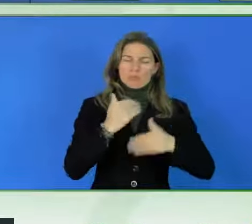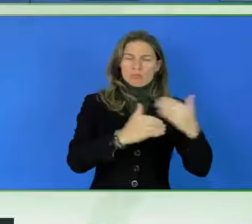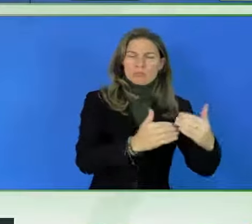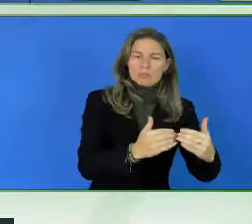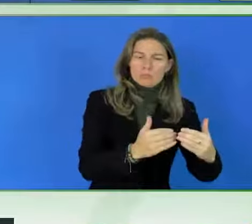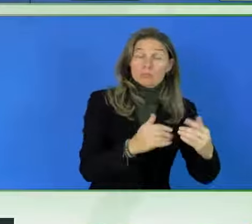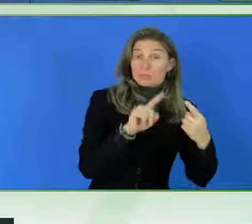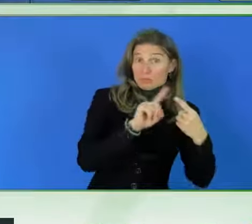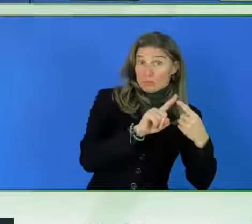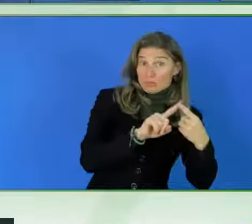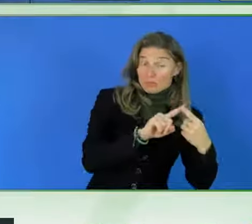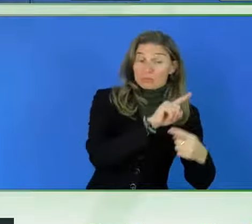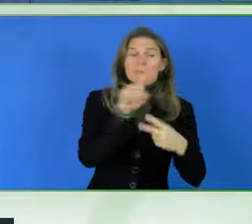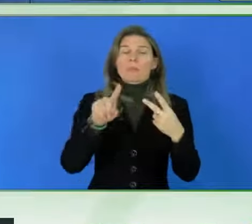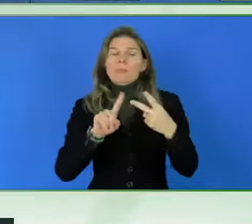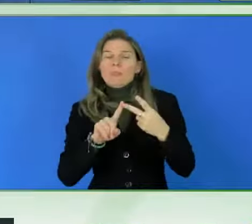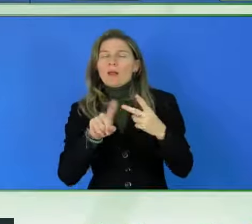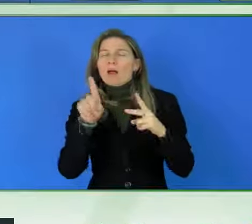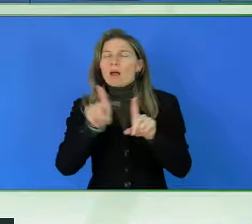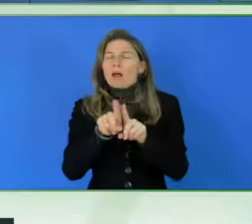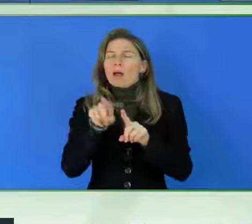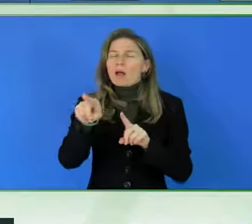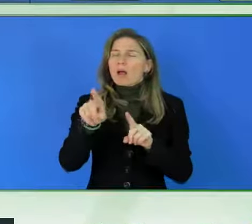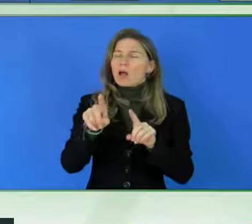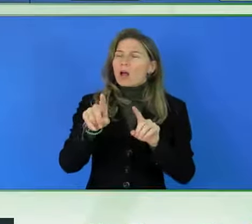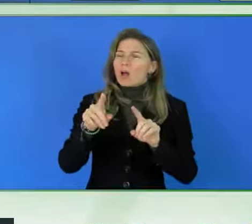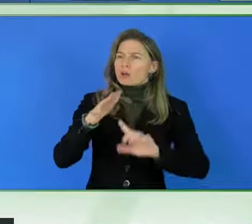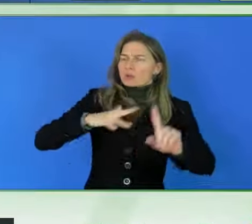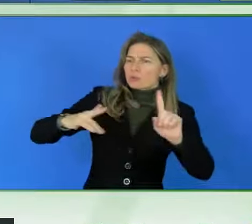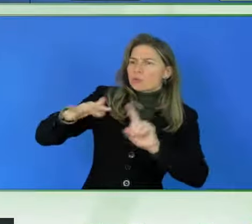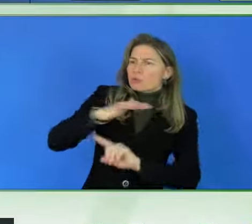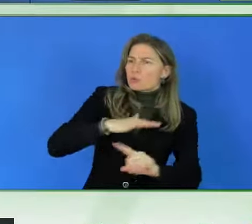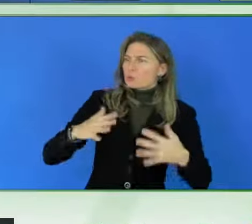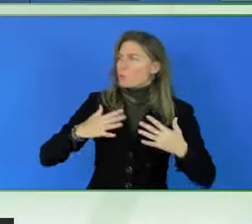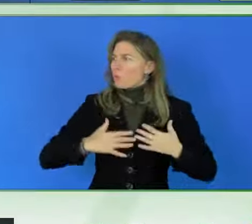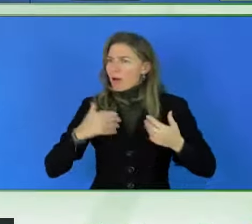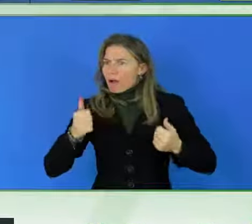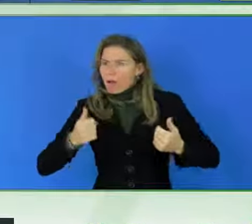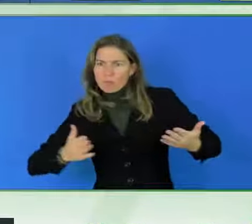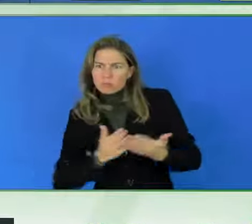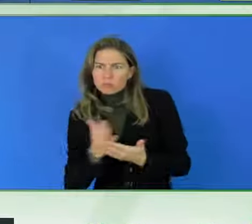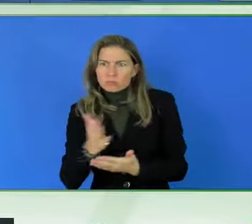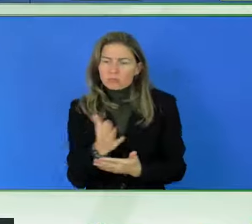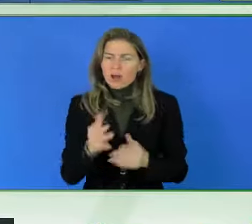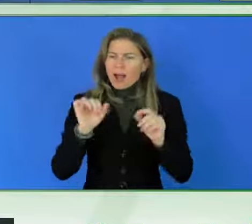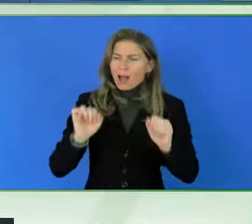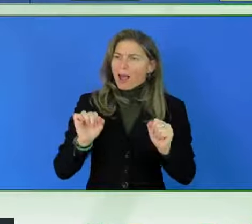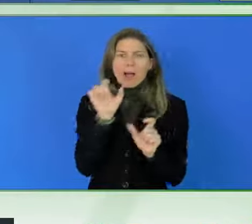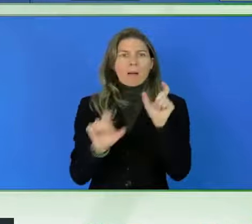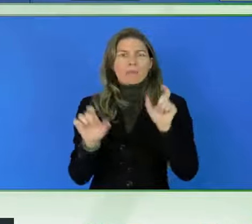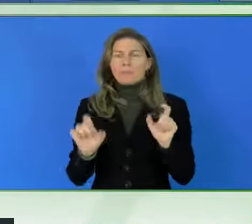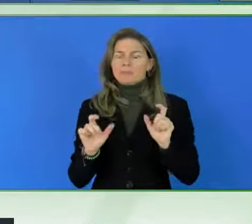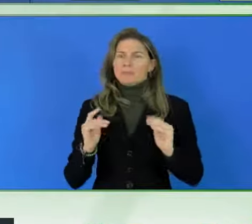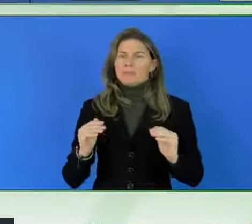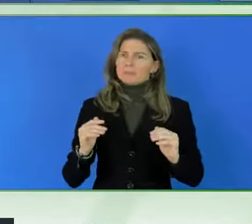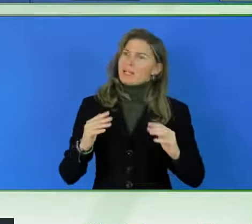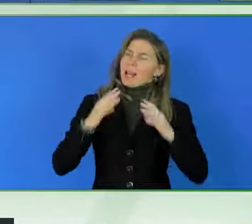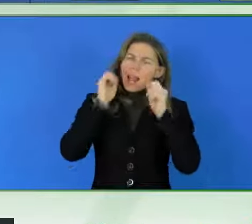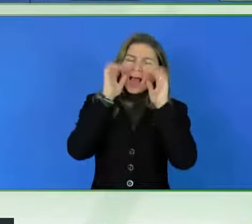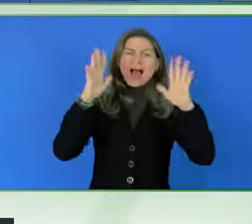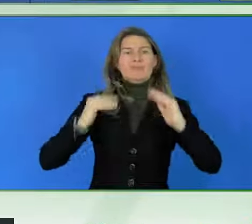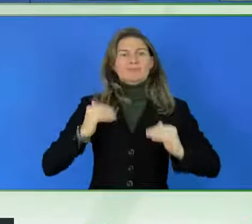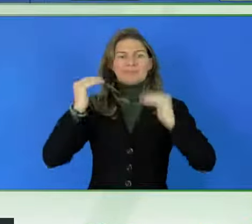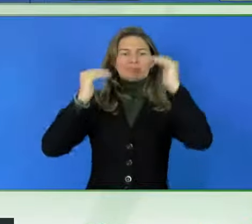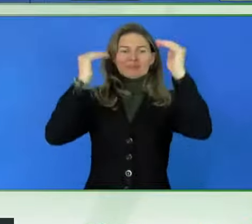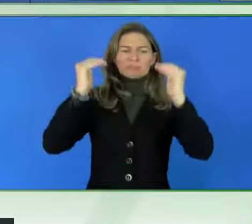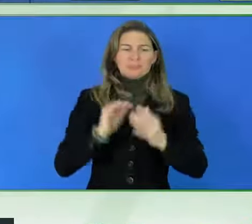using technologies to improve life of citizens. Although our name, then the company name is Mass Factory, our brand